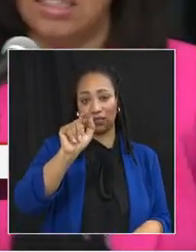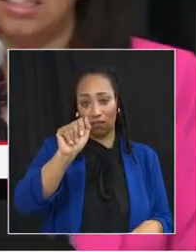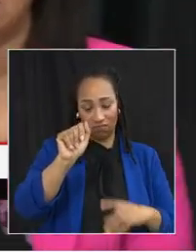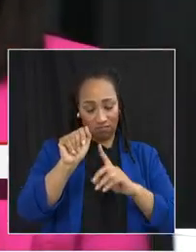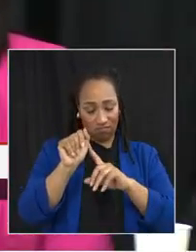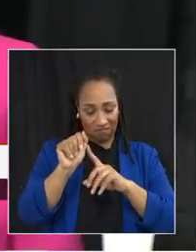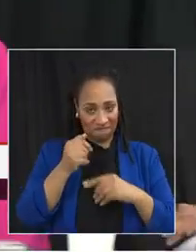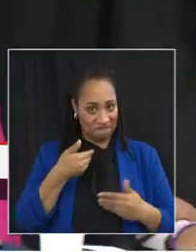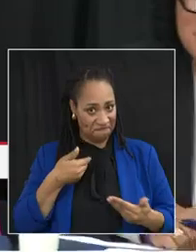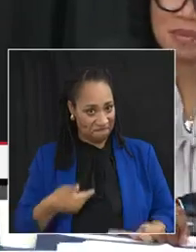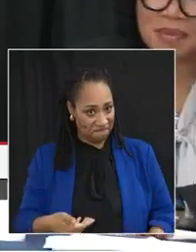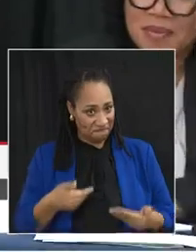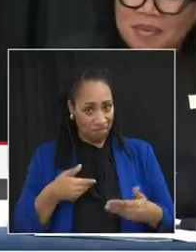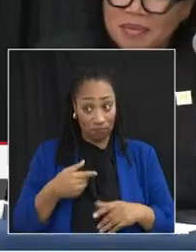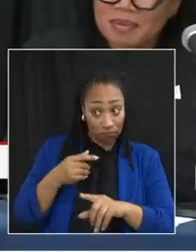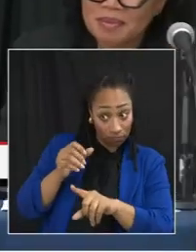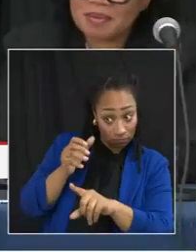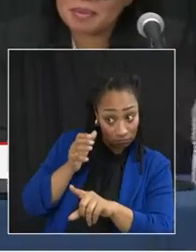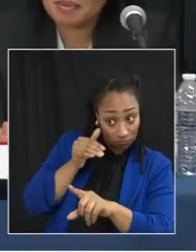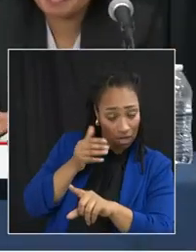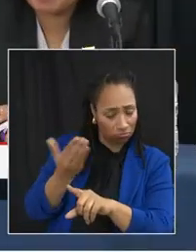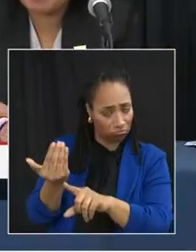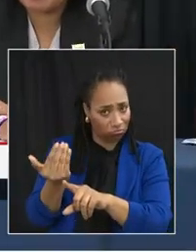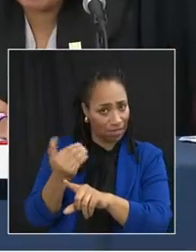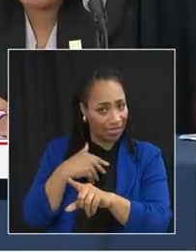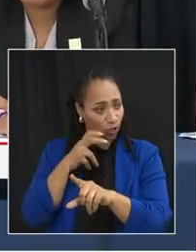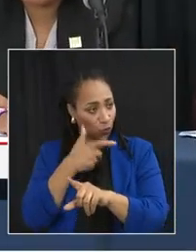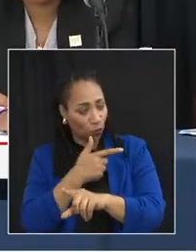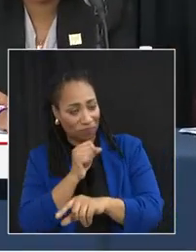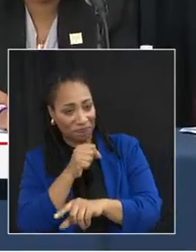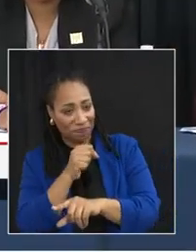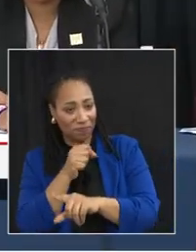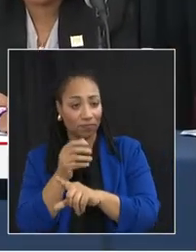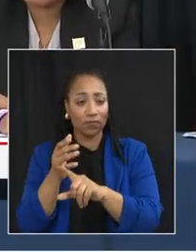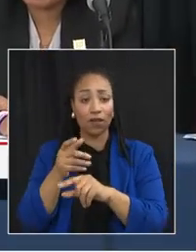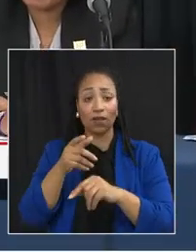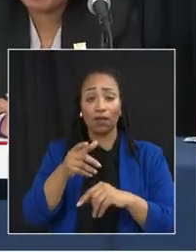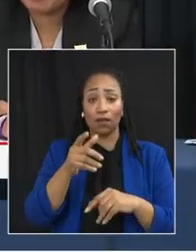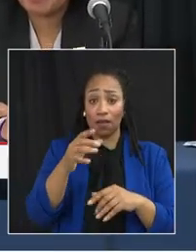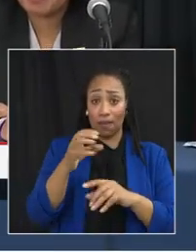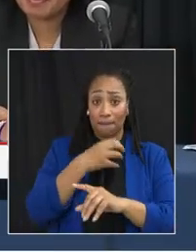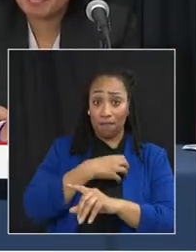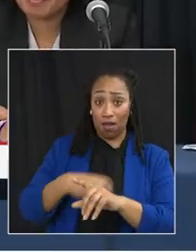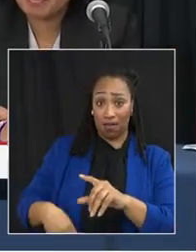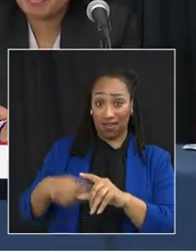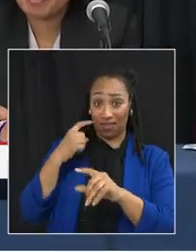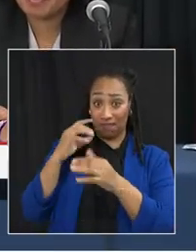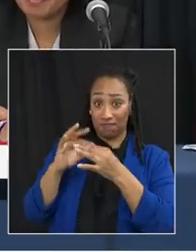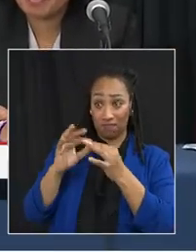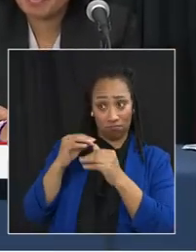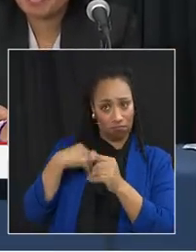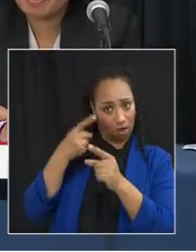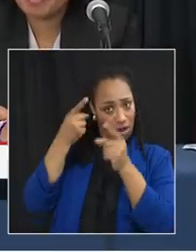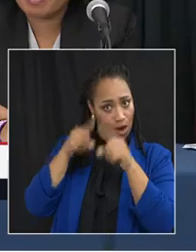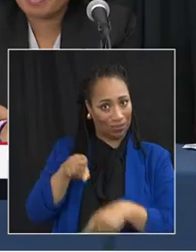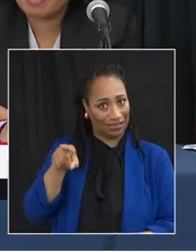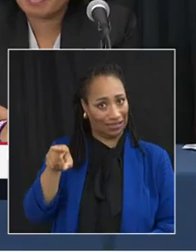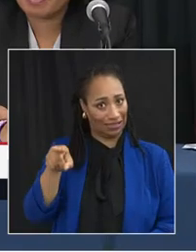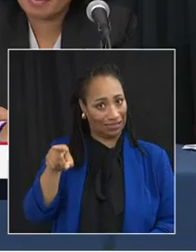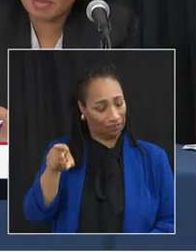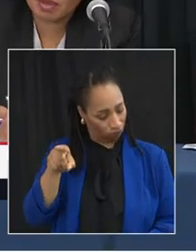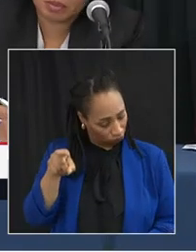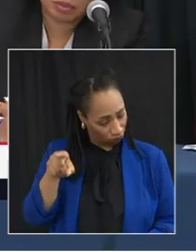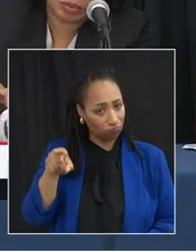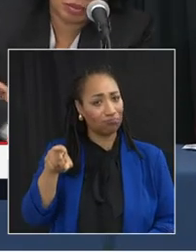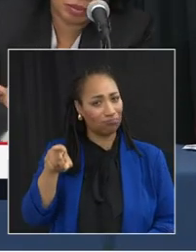Okay. The mayor made the comment that D.C. is growing, and I totally agree with her. And it's growing very fast, but